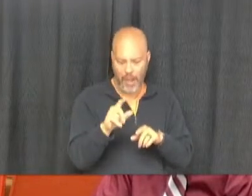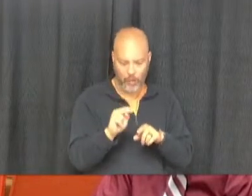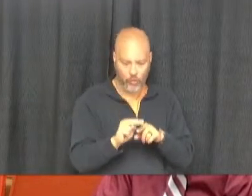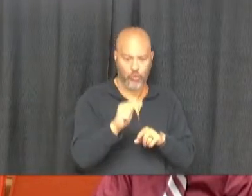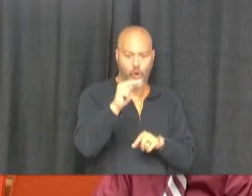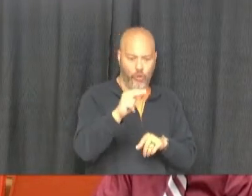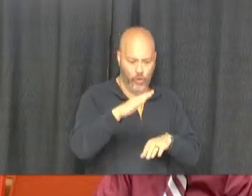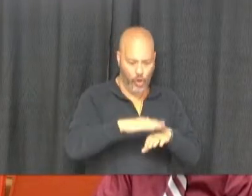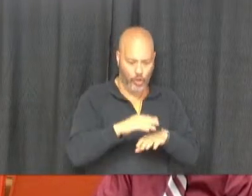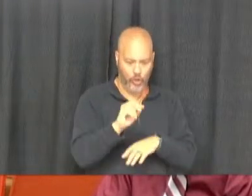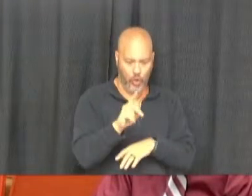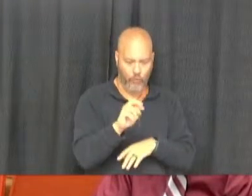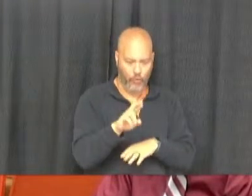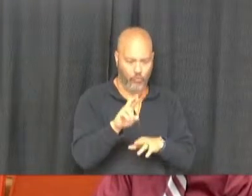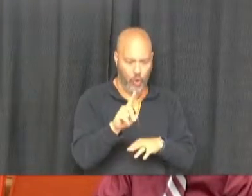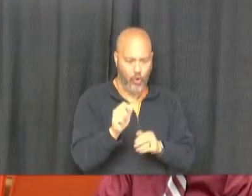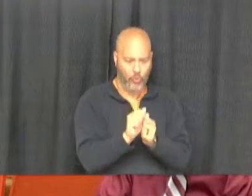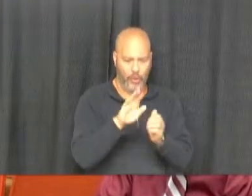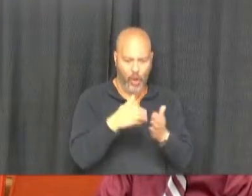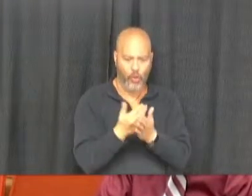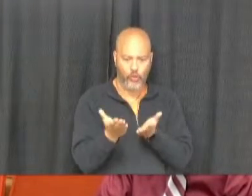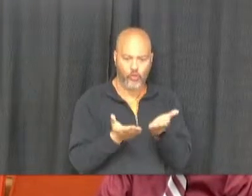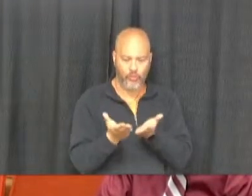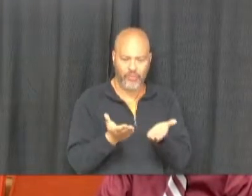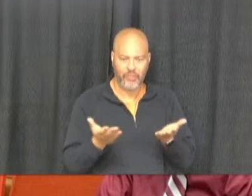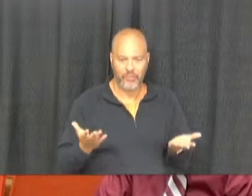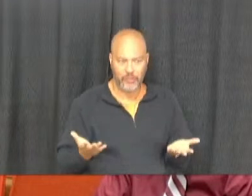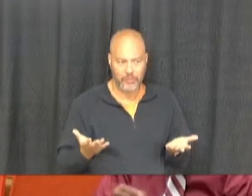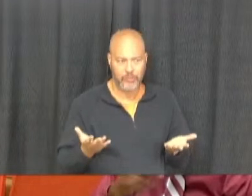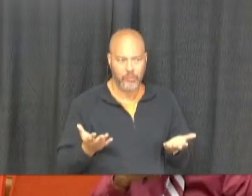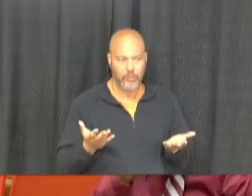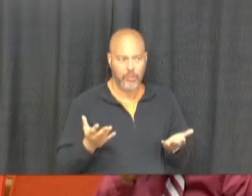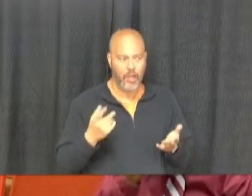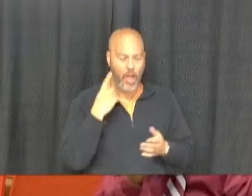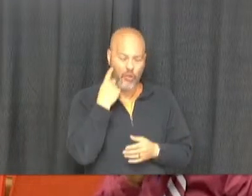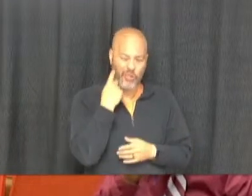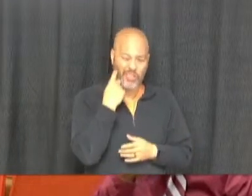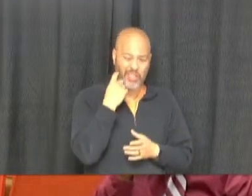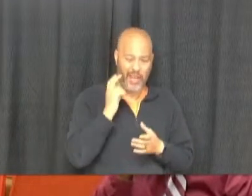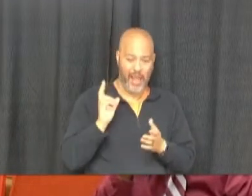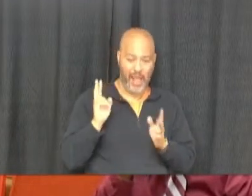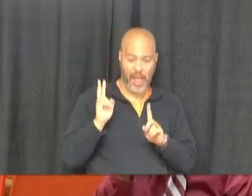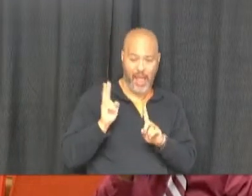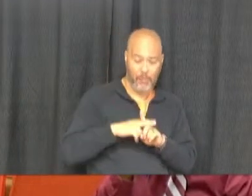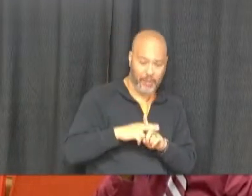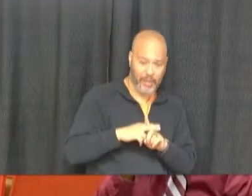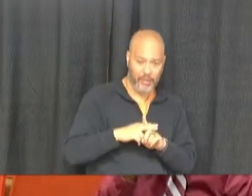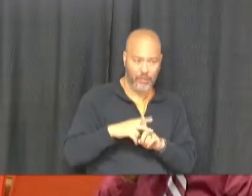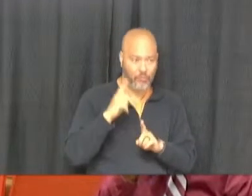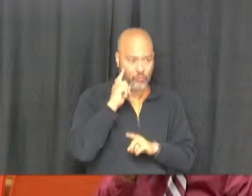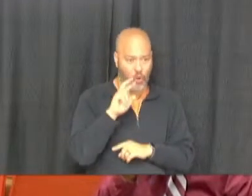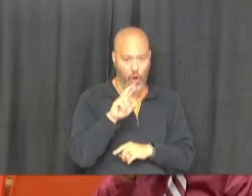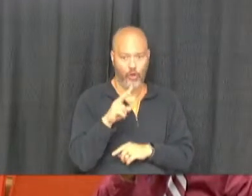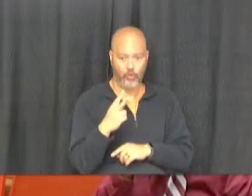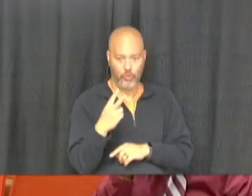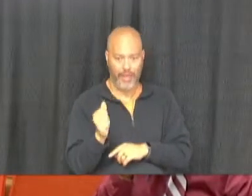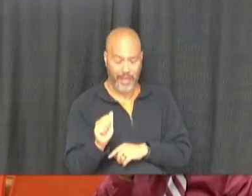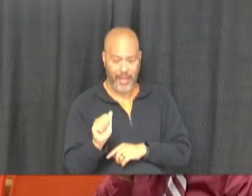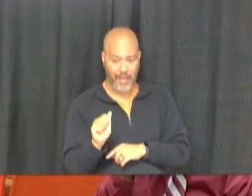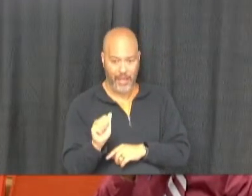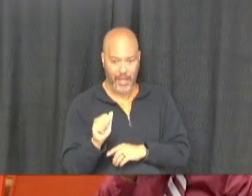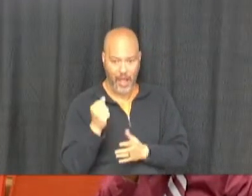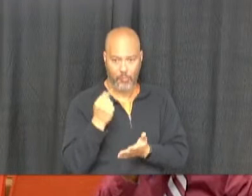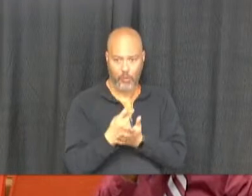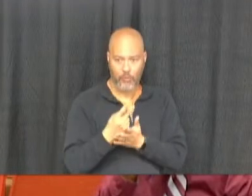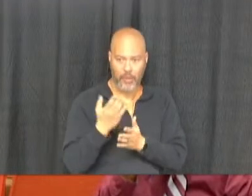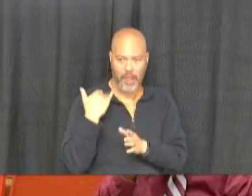you're right on Dover Road with all the services there. So a recent application just a block up was for R2A, approved